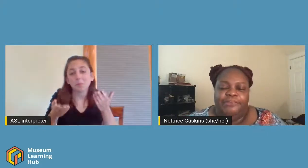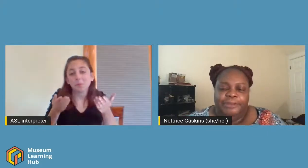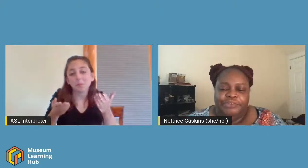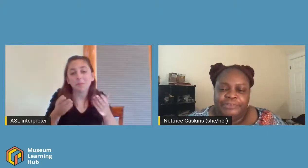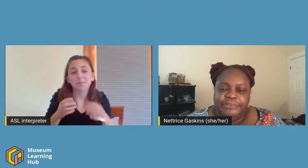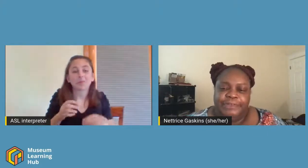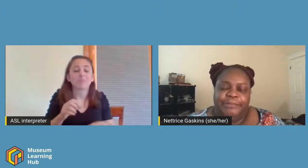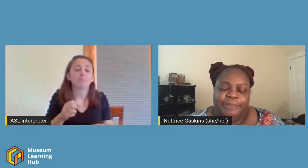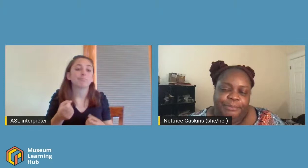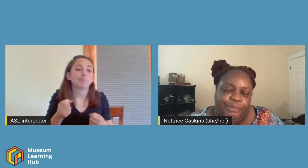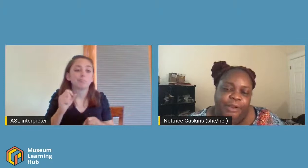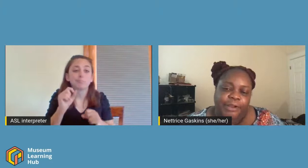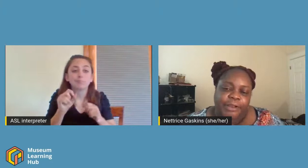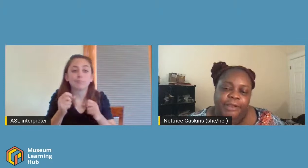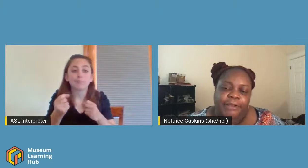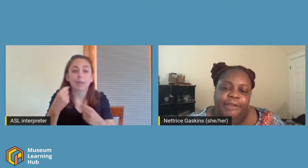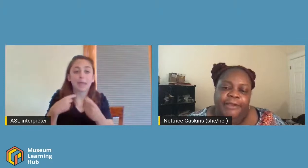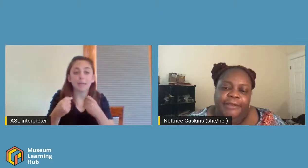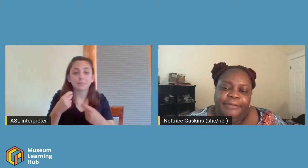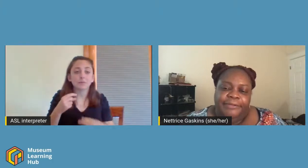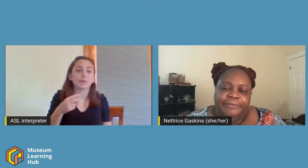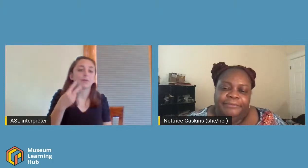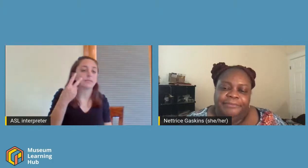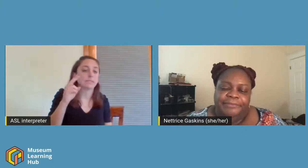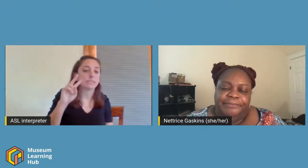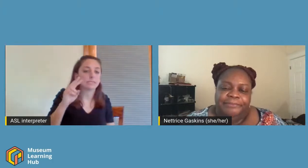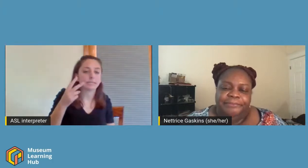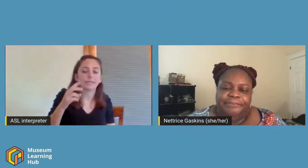about Kunstmatrix, that type of work.